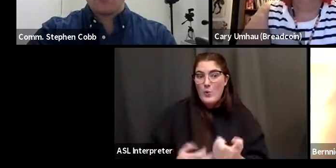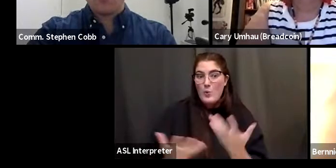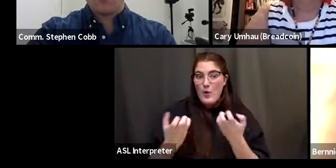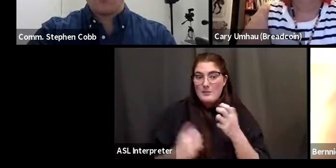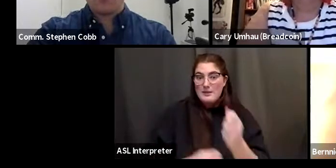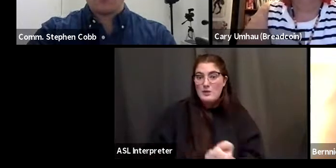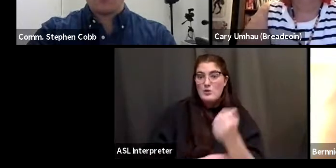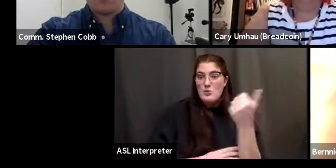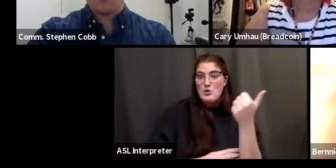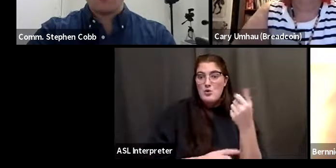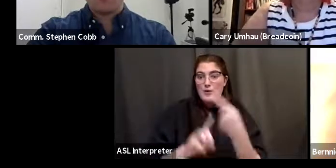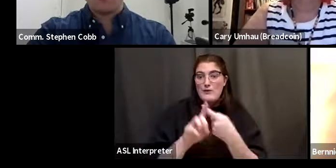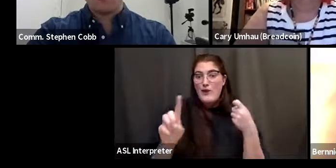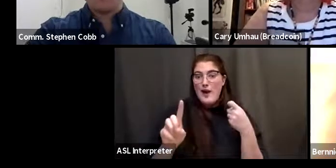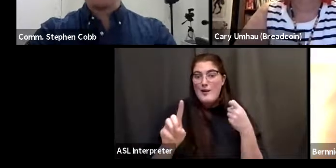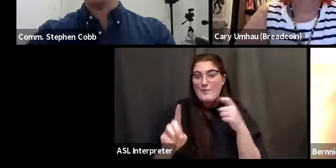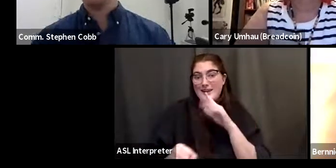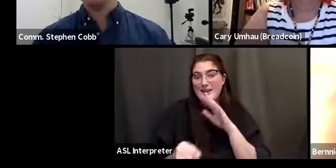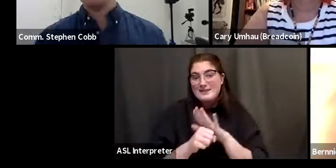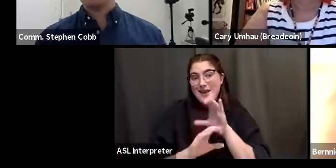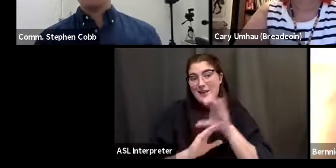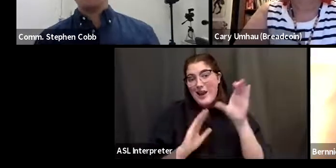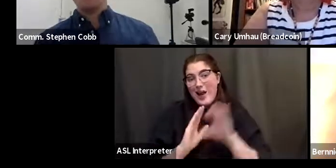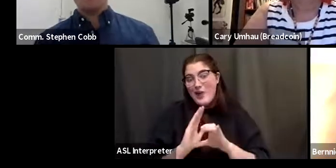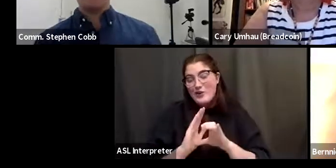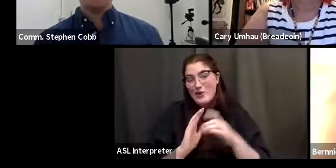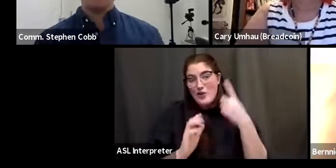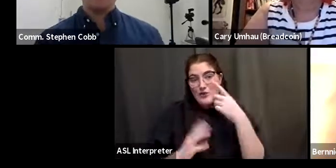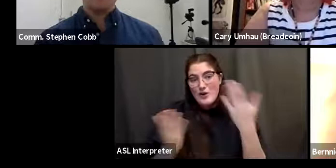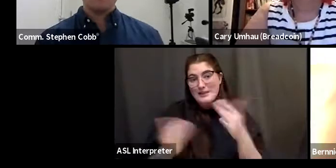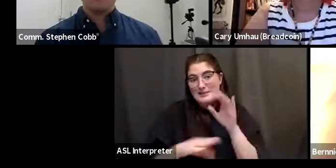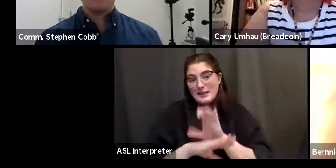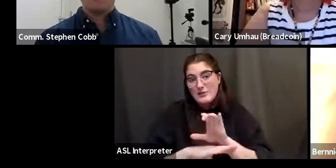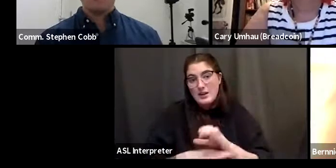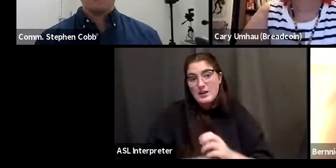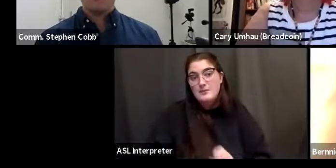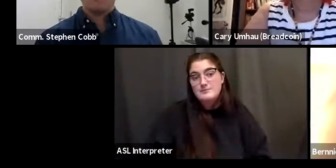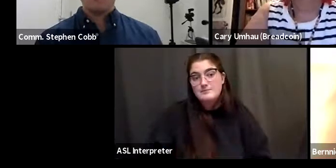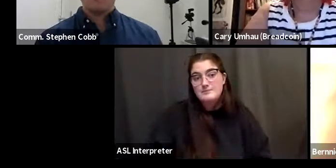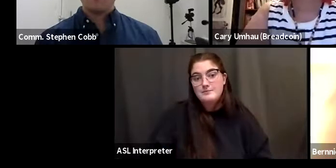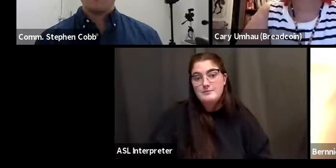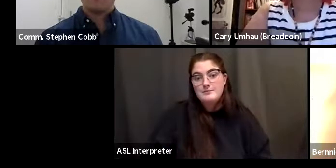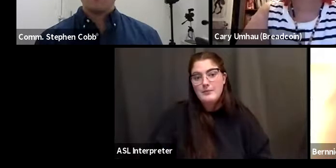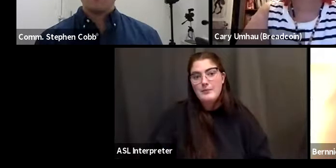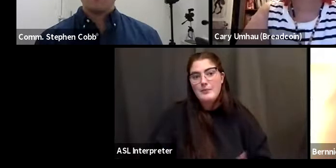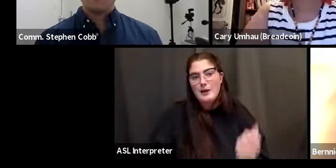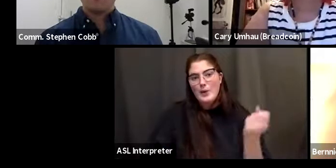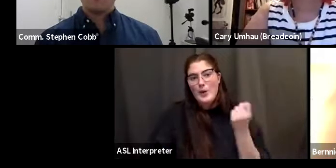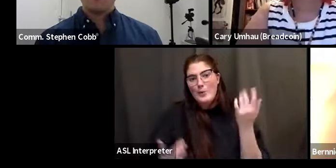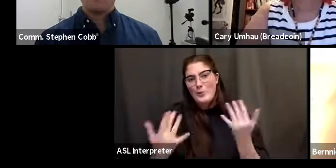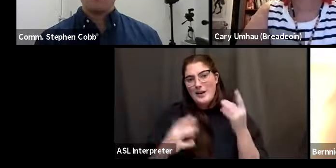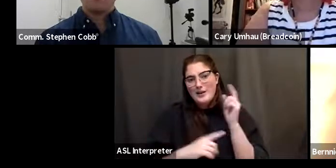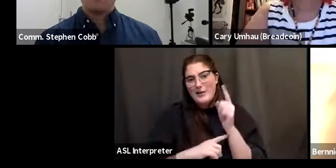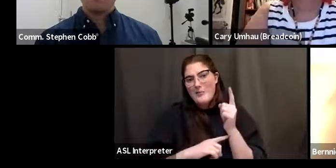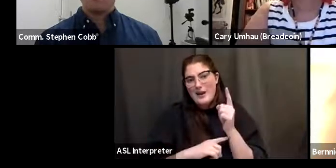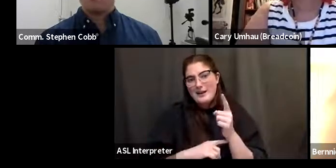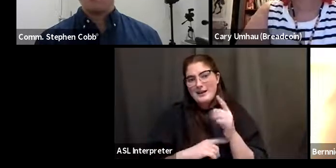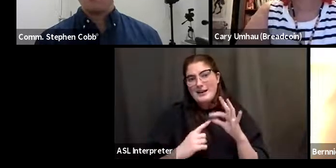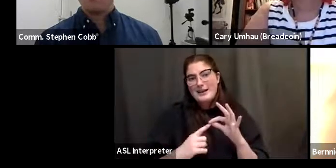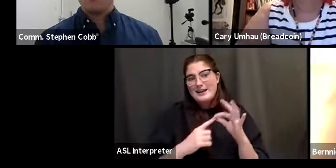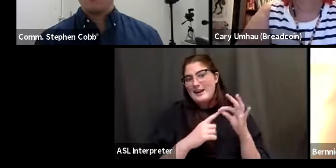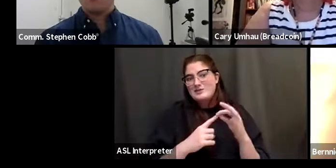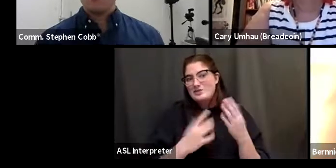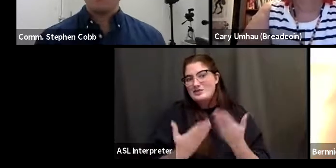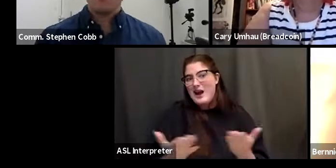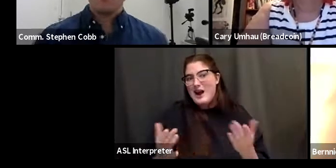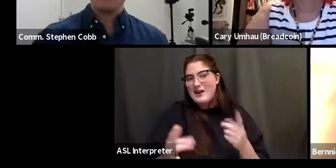consent calendar for this evening's meeting? And I'll give people just a moment in case there's an item that needs